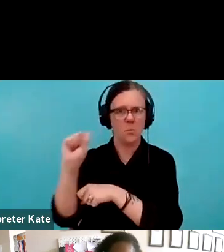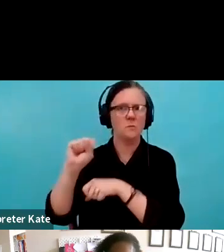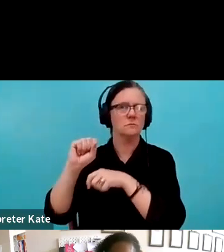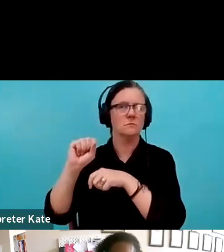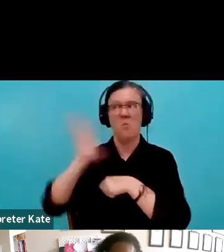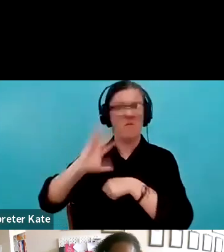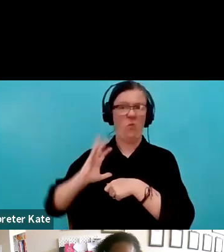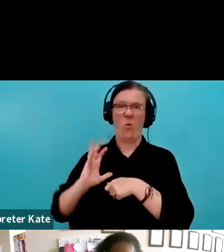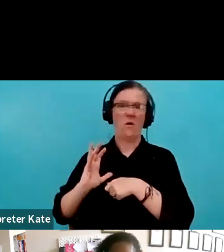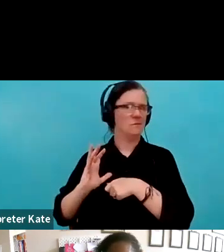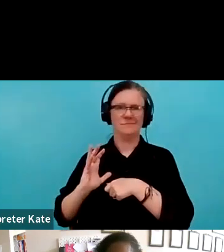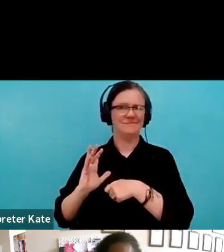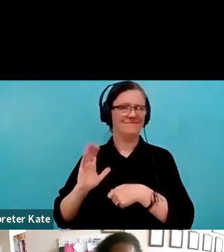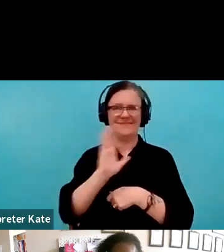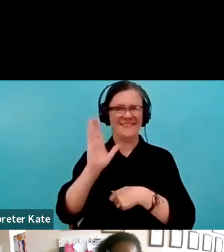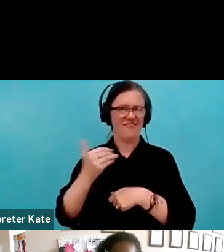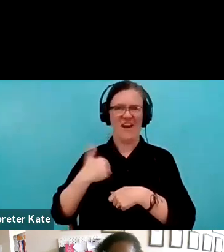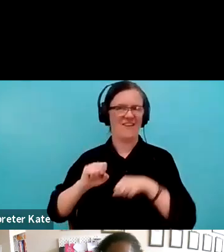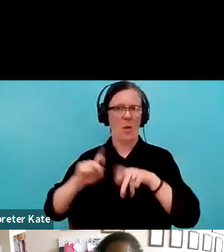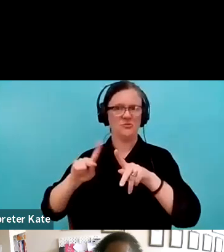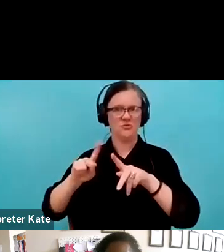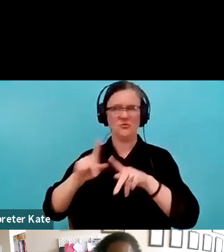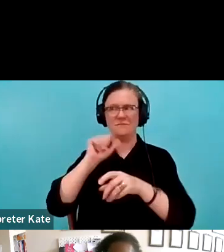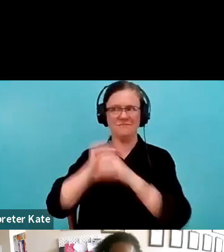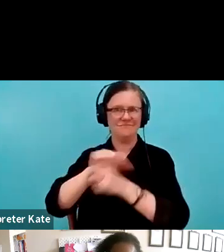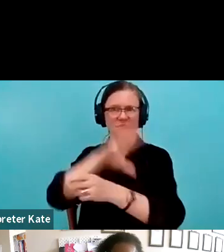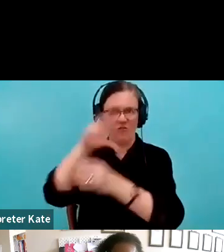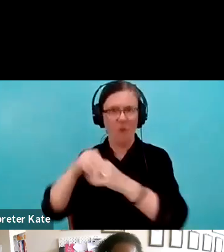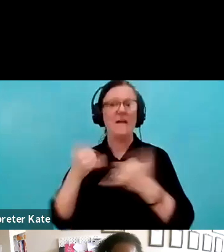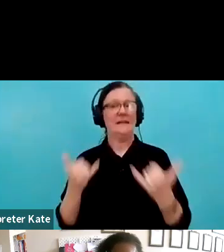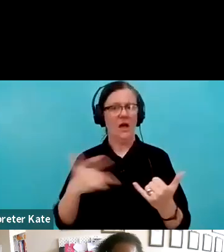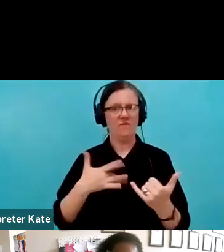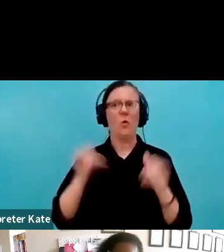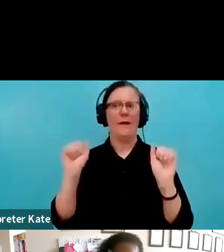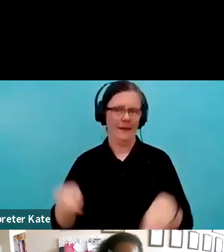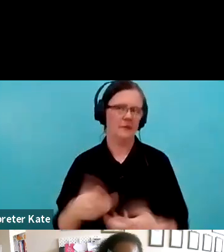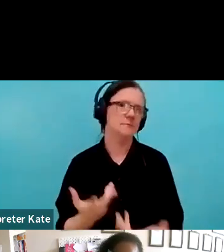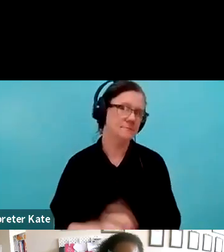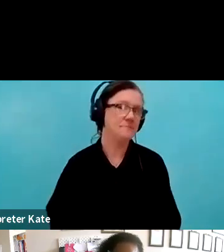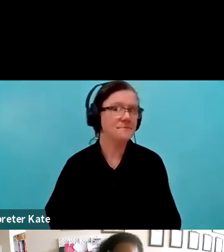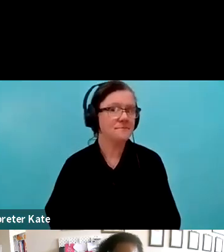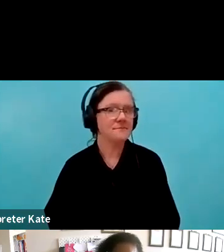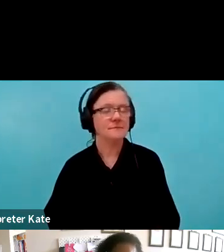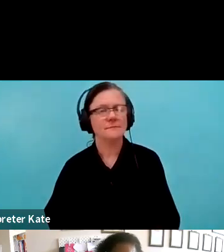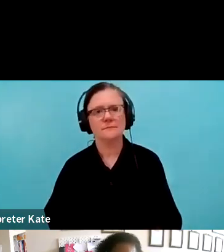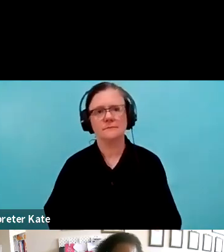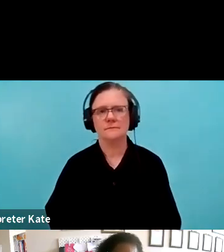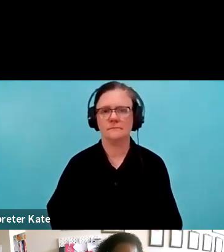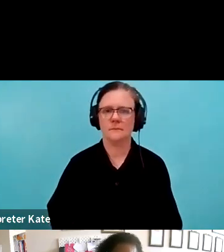we haven't felt like we've been able to address before. So.